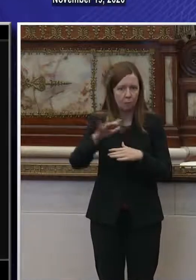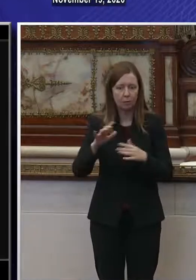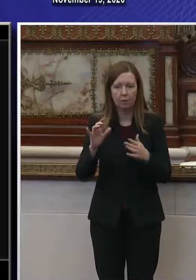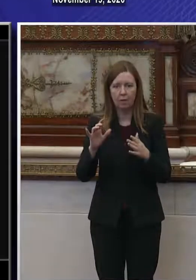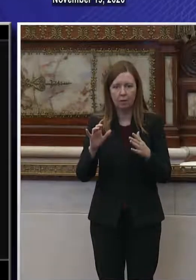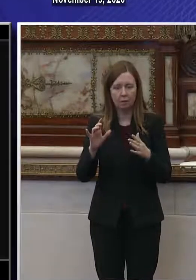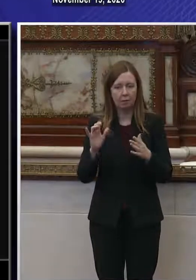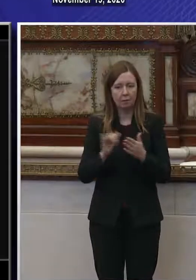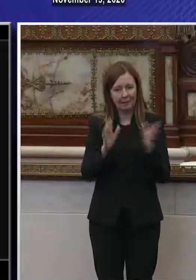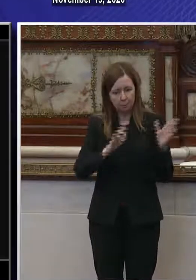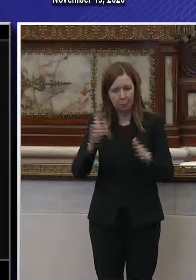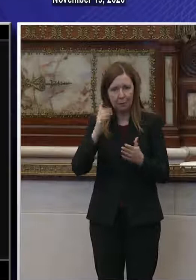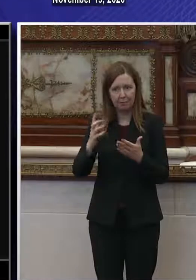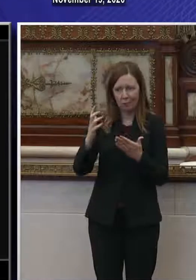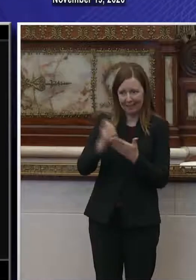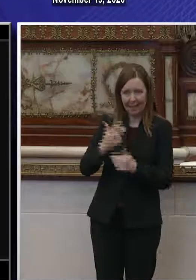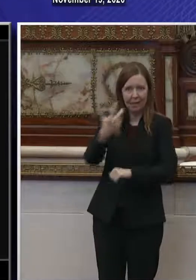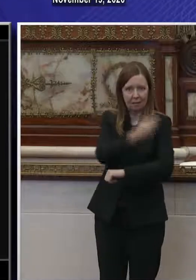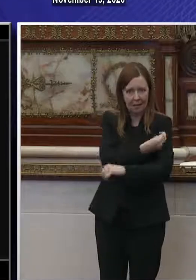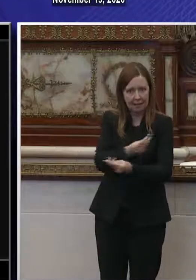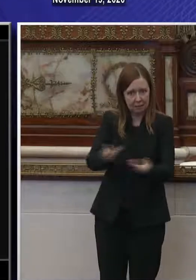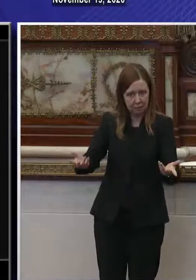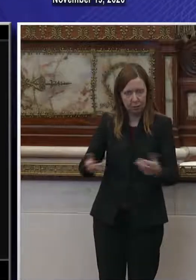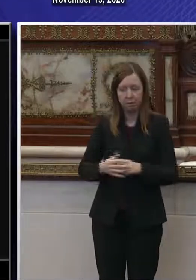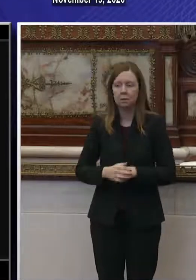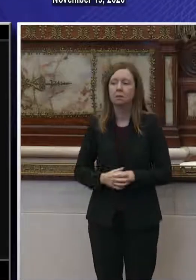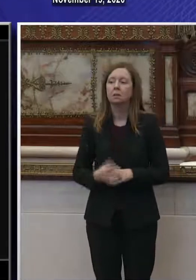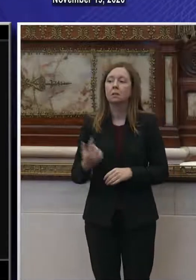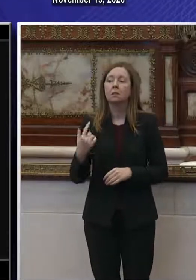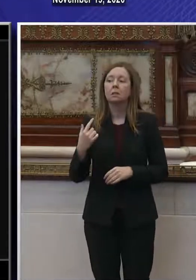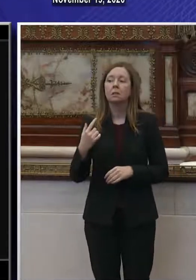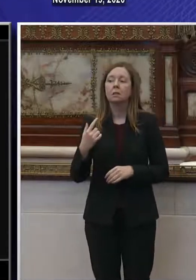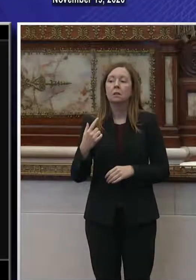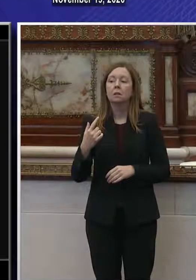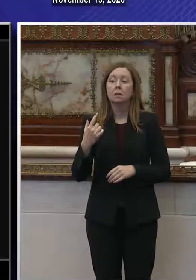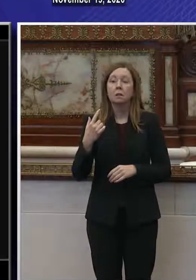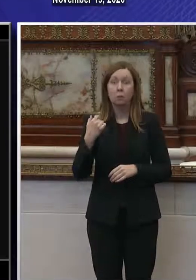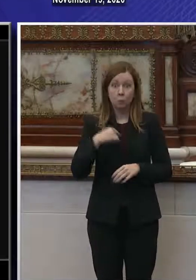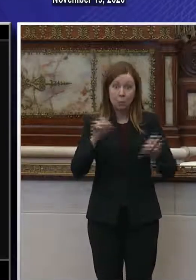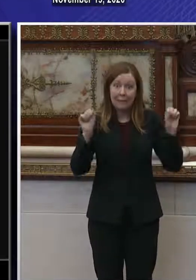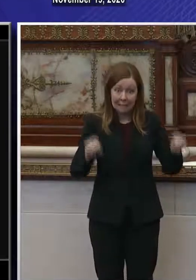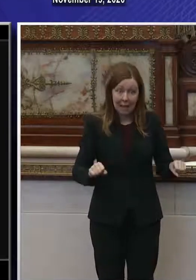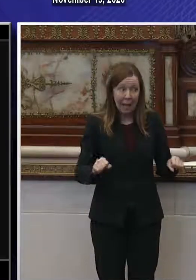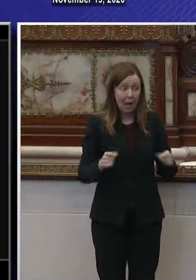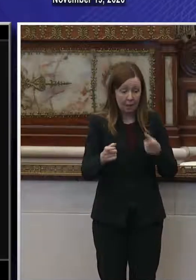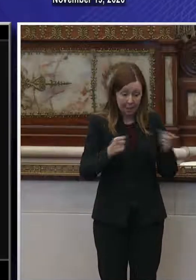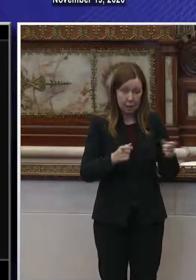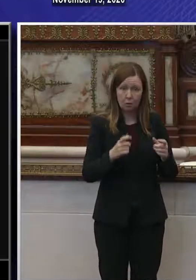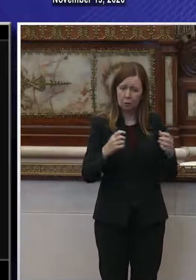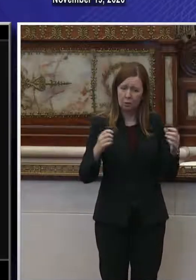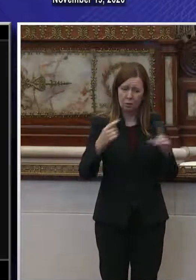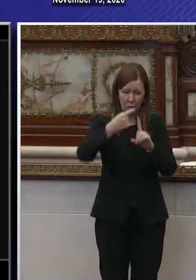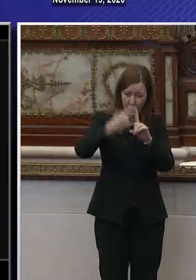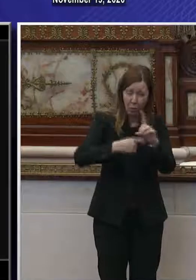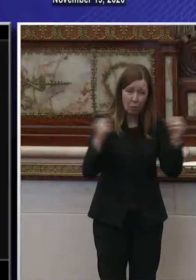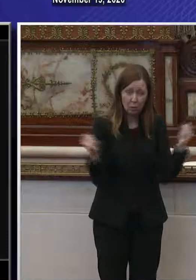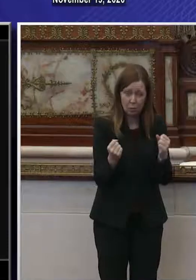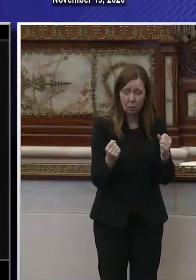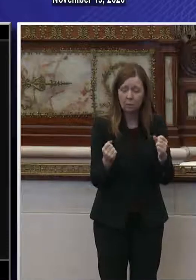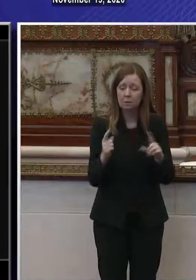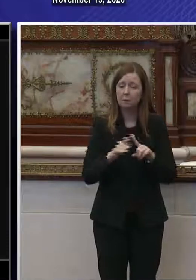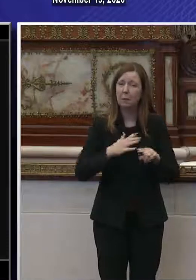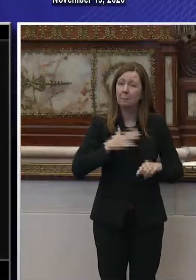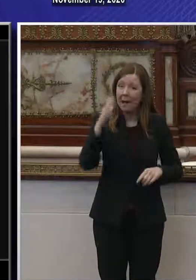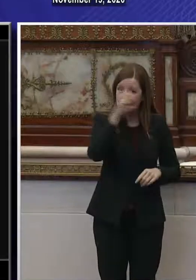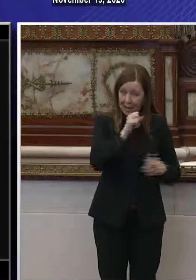for the receipt of vaccination. Just because we can handle the ultra cold, my guess is, and it's purely a